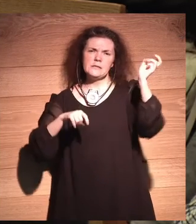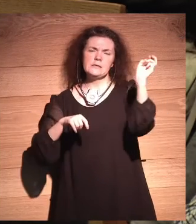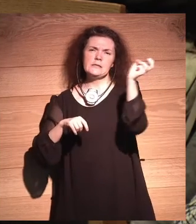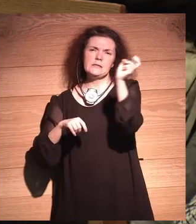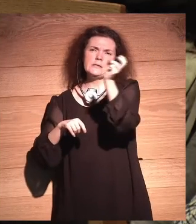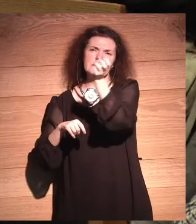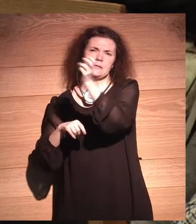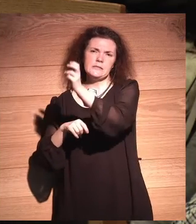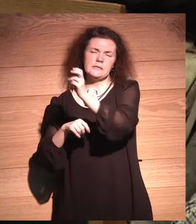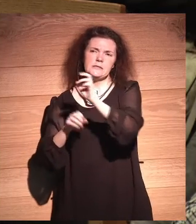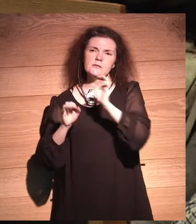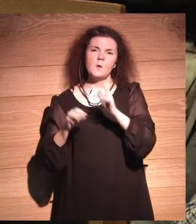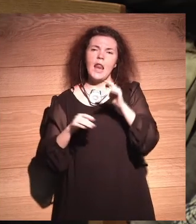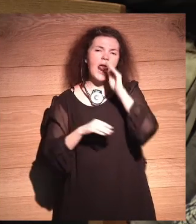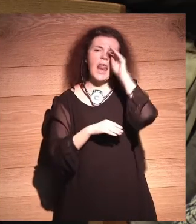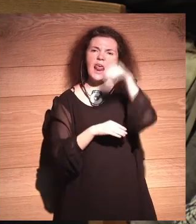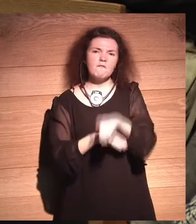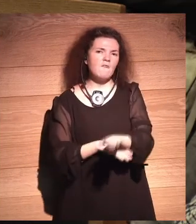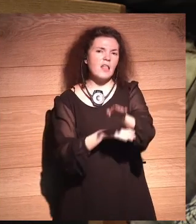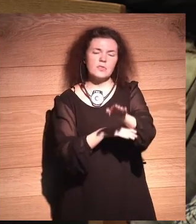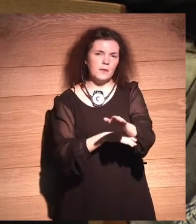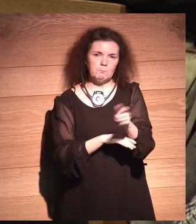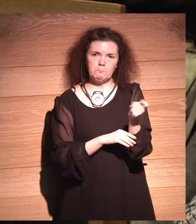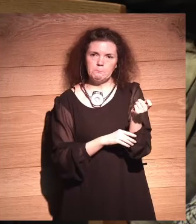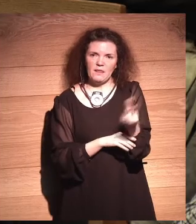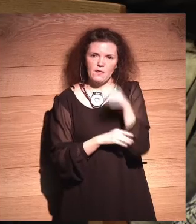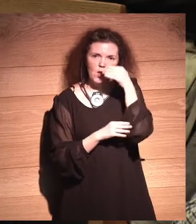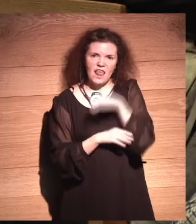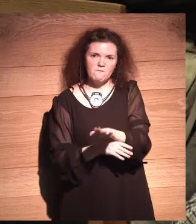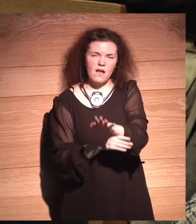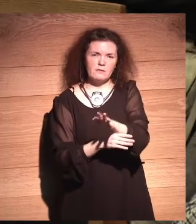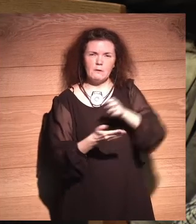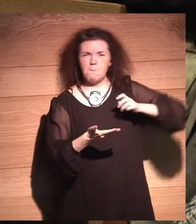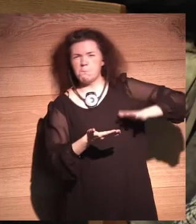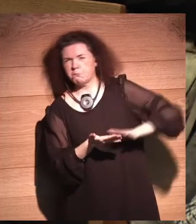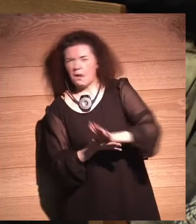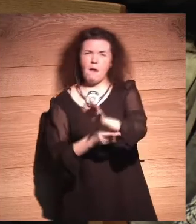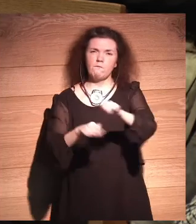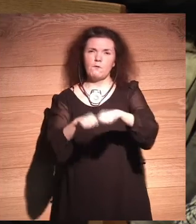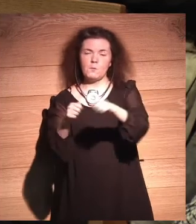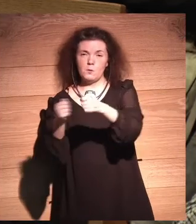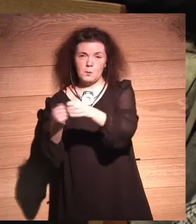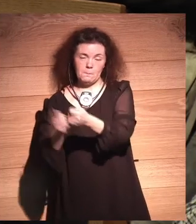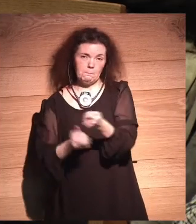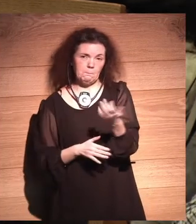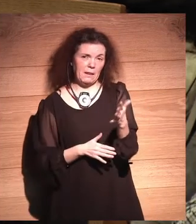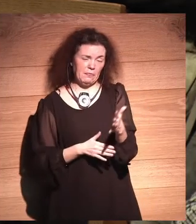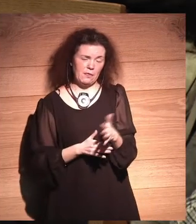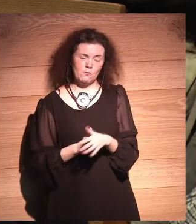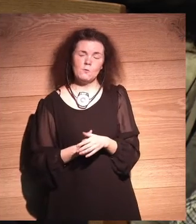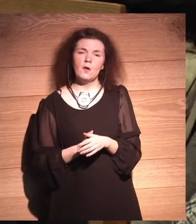room that we have been missing. The companies have so much power in making laws and the money that they want to